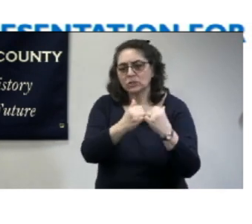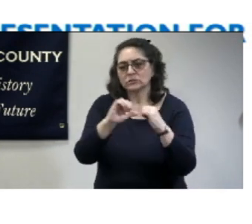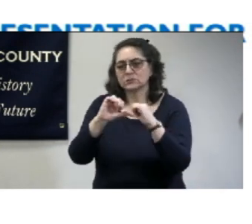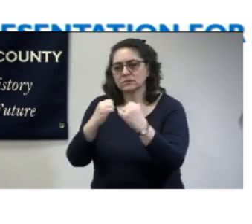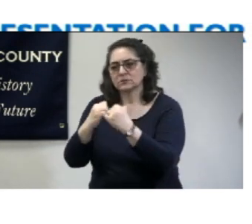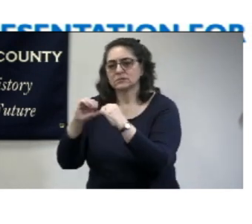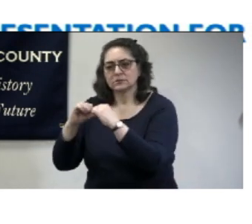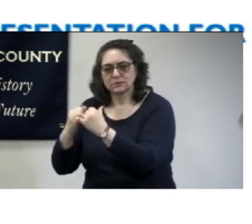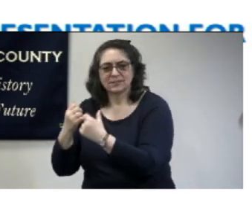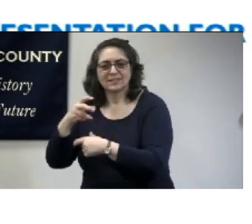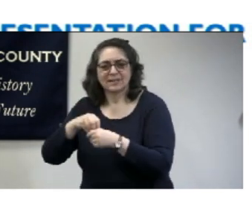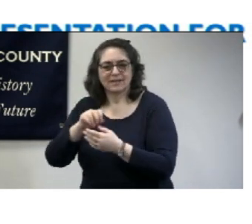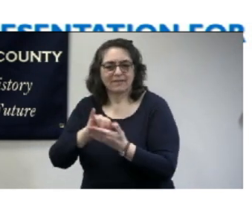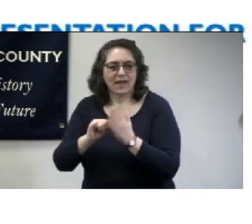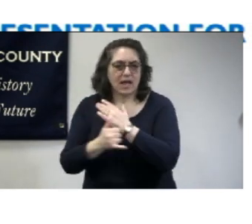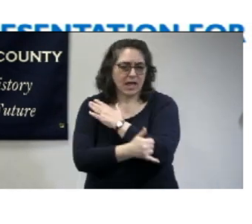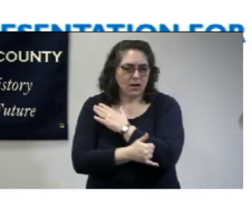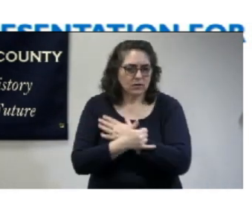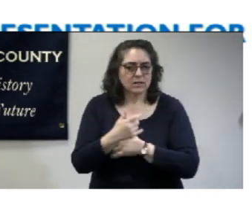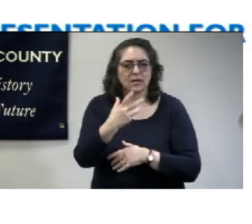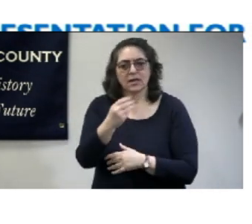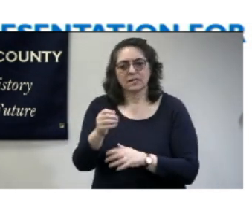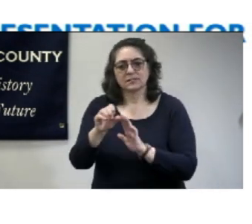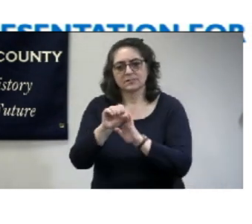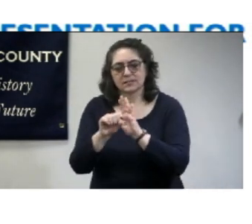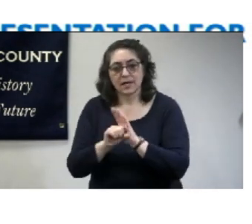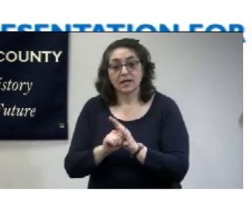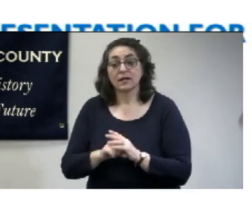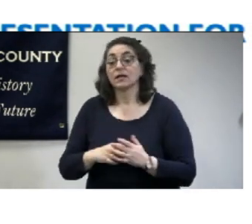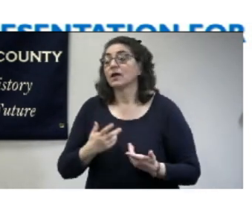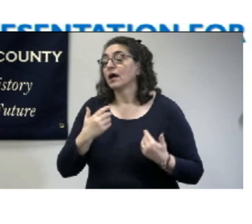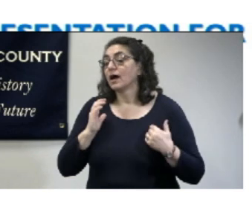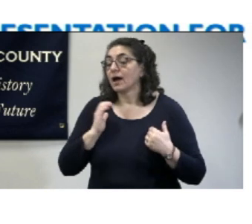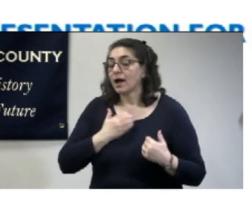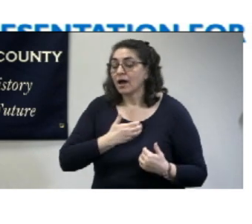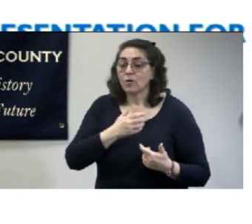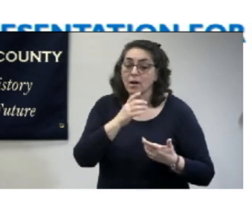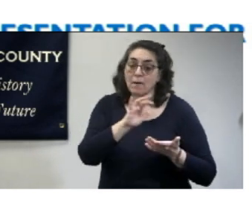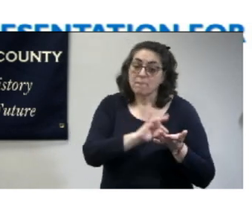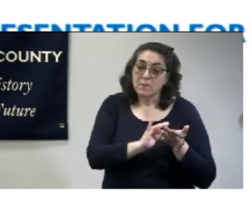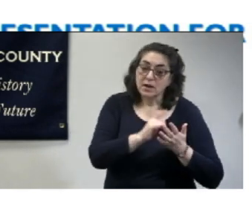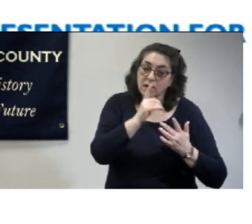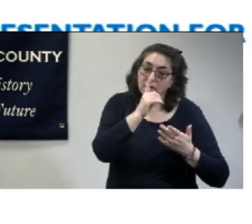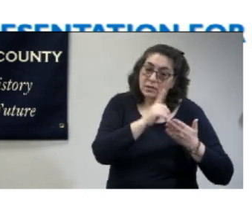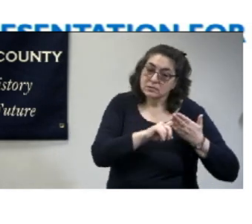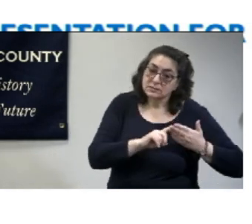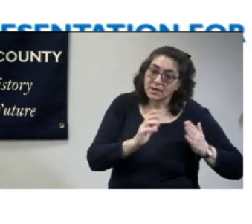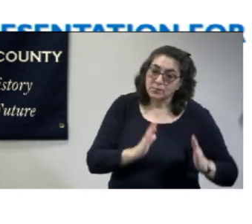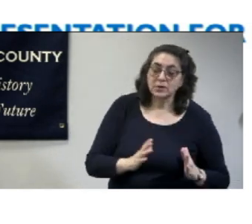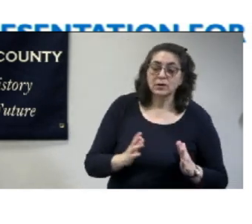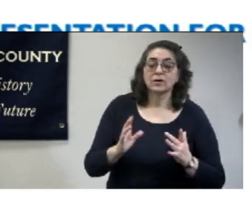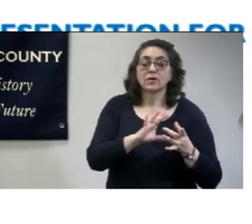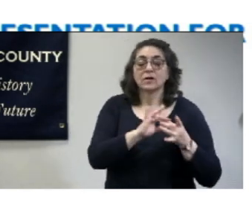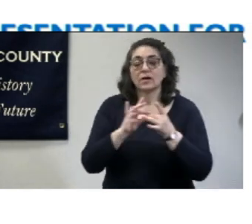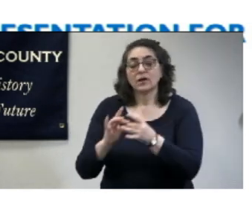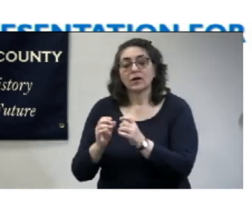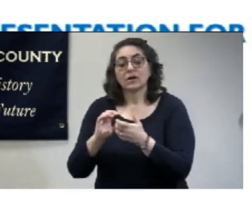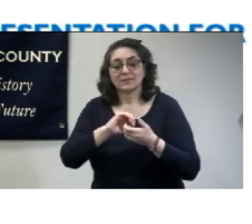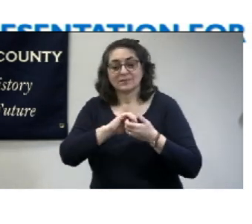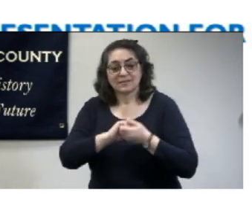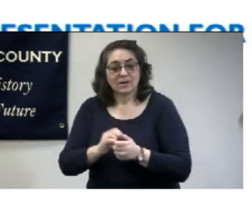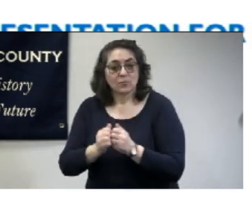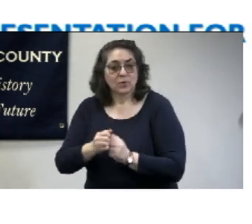in the county and in the state. So our medical examiner, with our sheriff's department, our